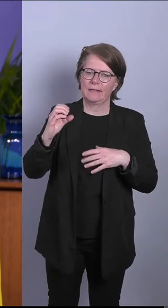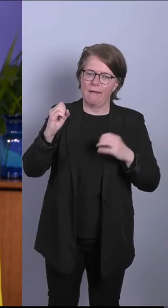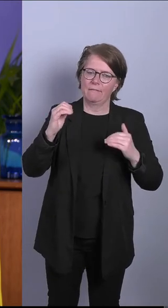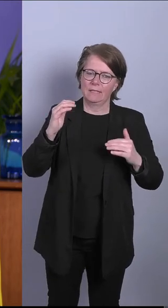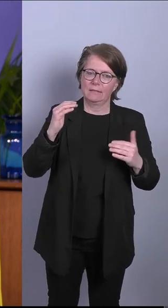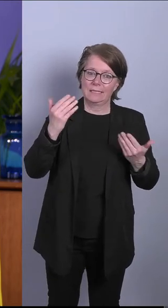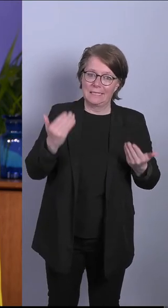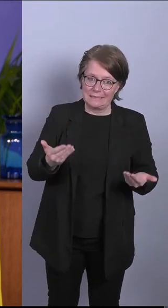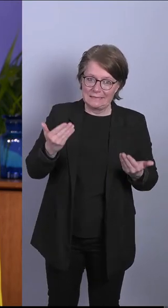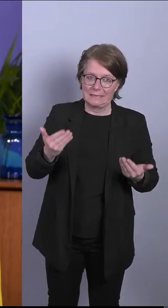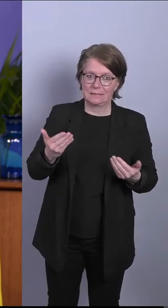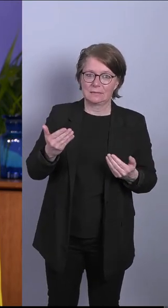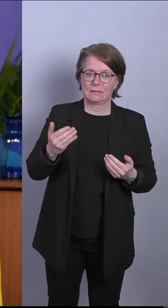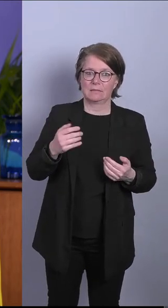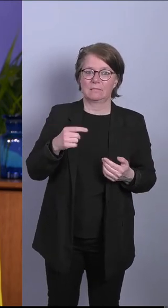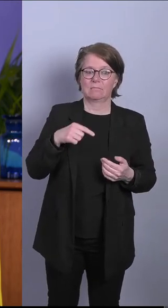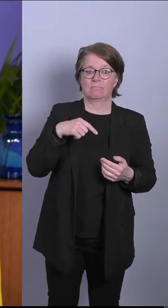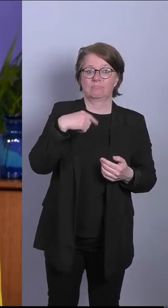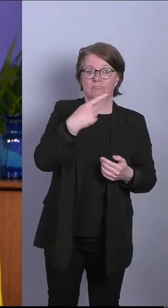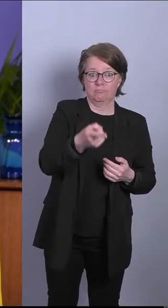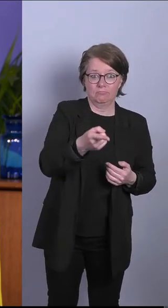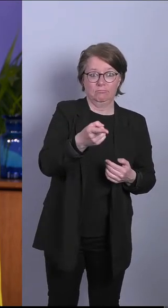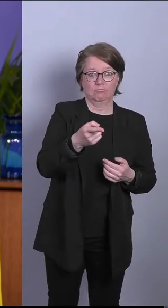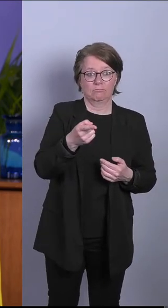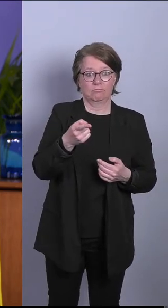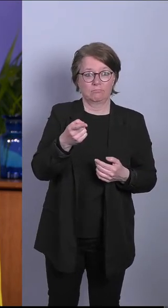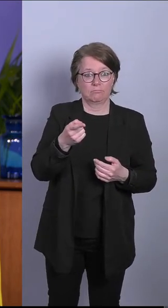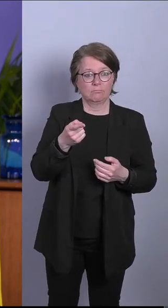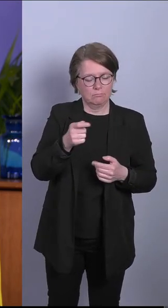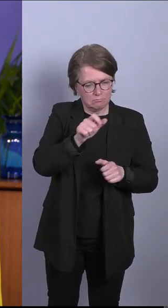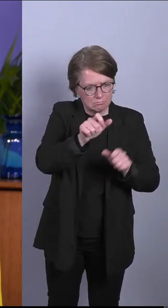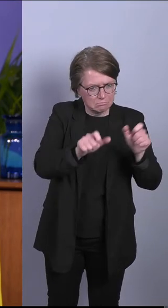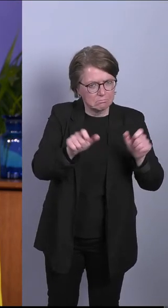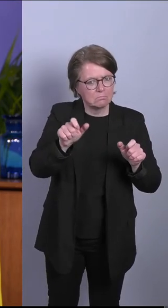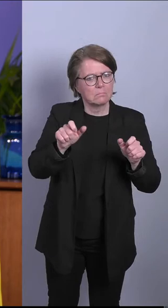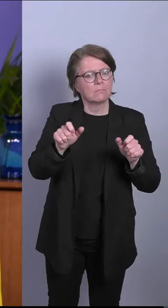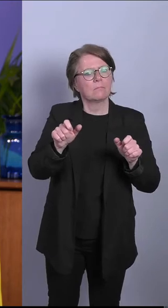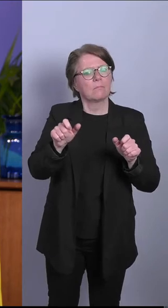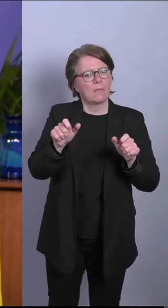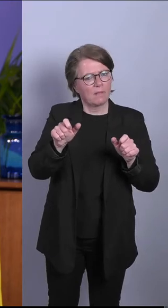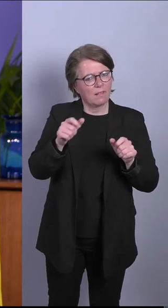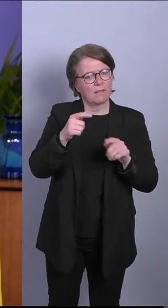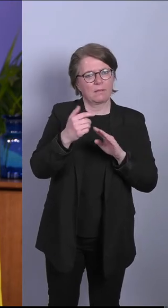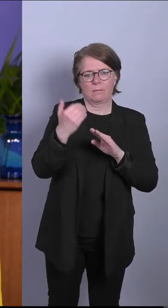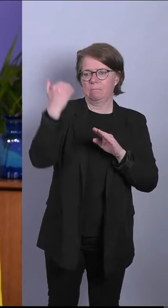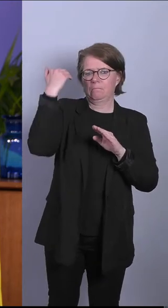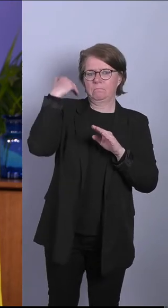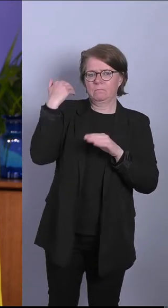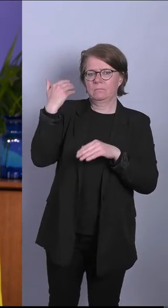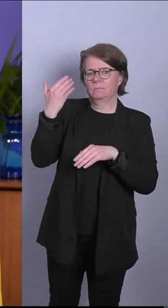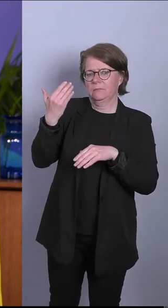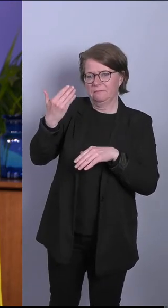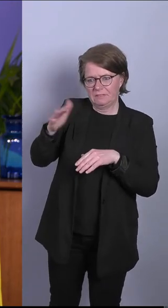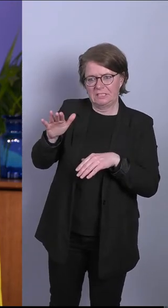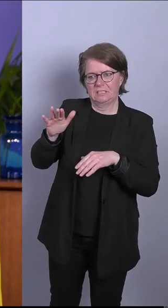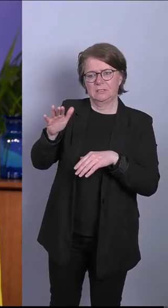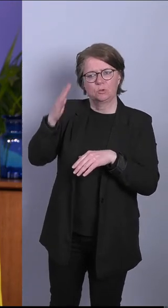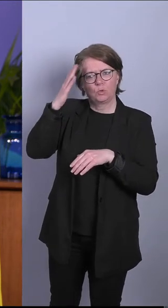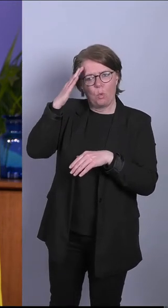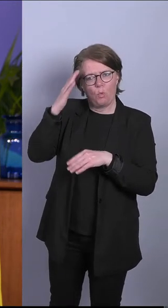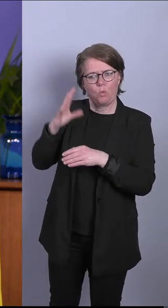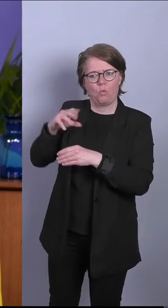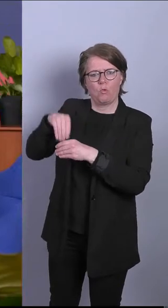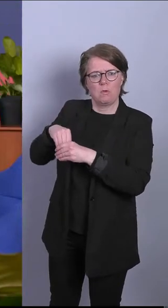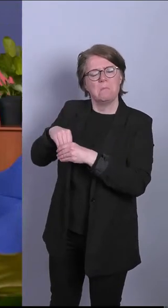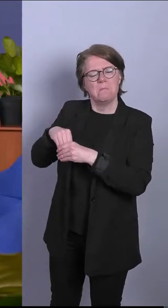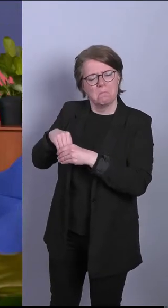for the World Games. And apart from this, I think it made us realize that our training modules and engagement